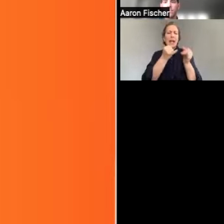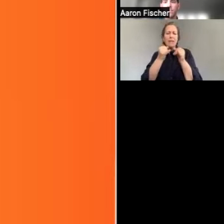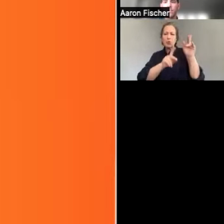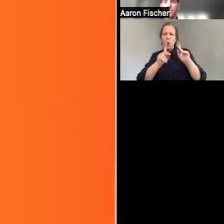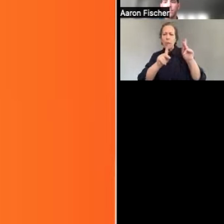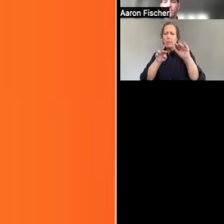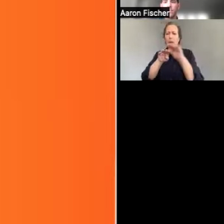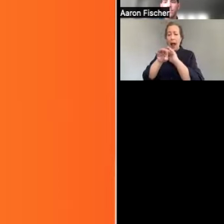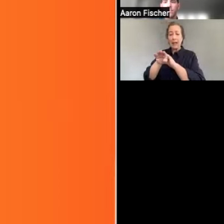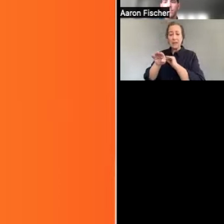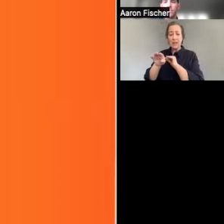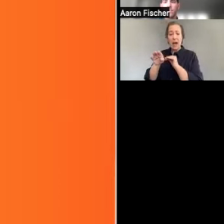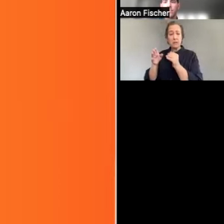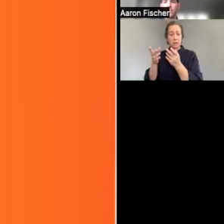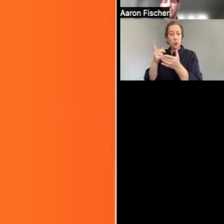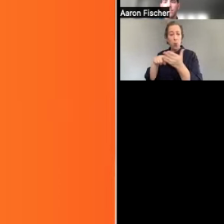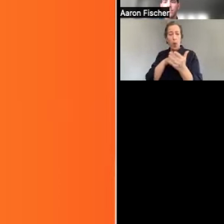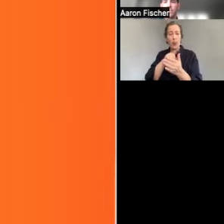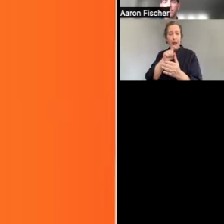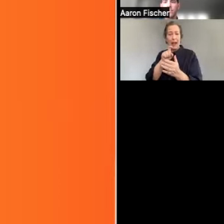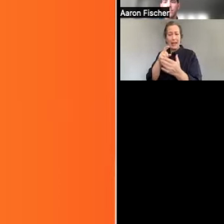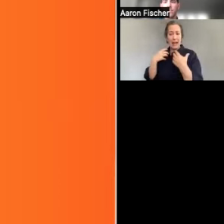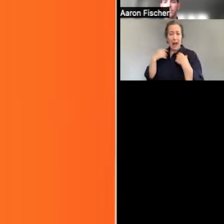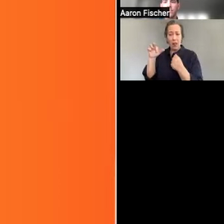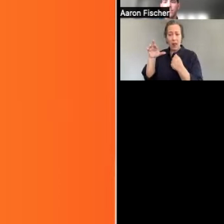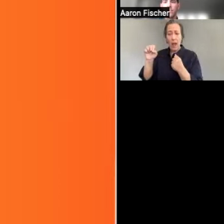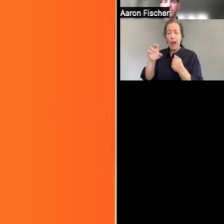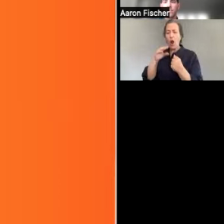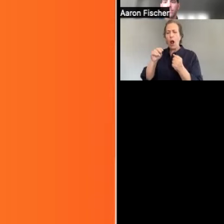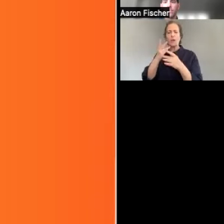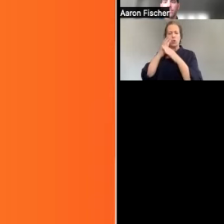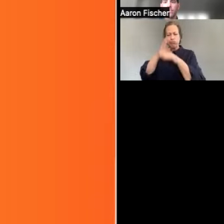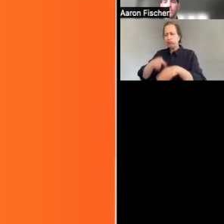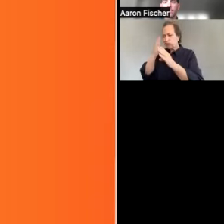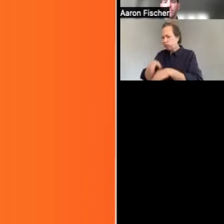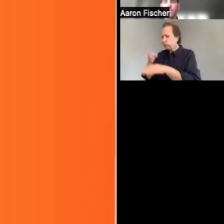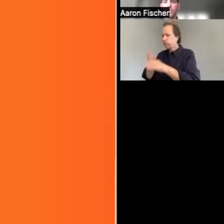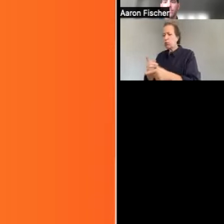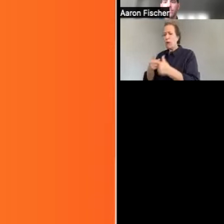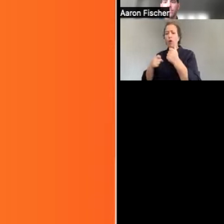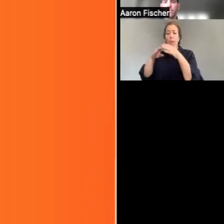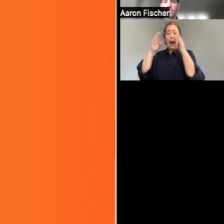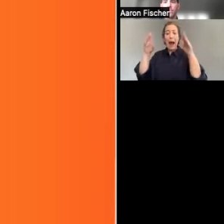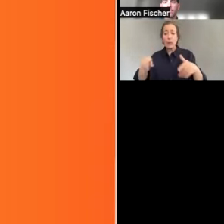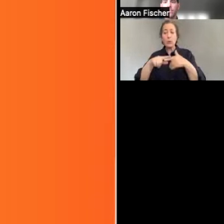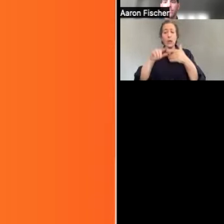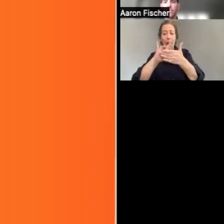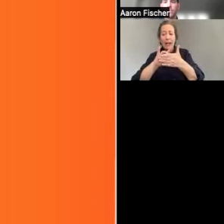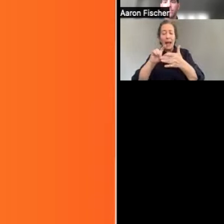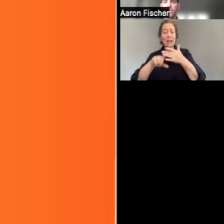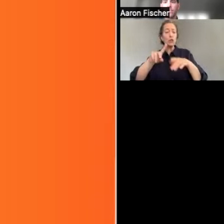access care and get rid of those barriers to everything from housing to medication, prescription